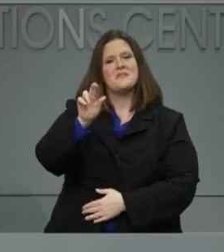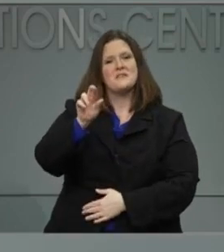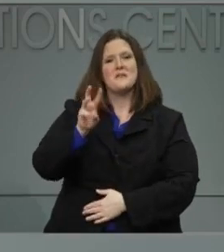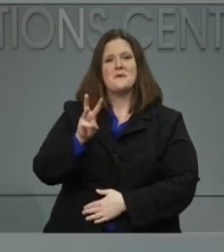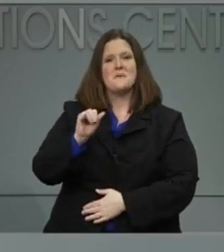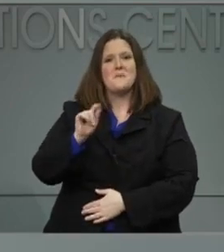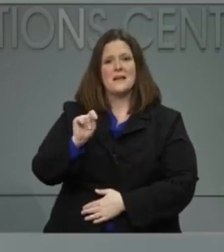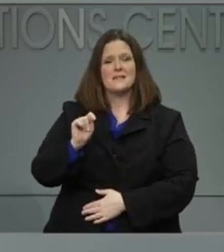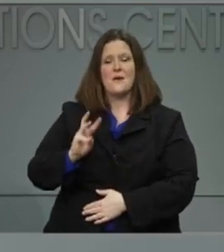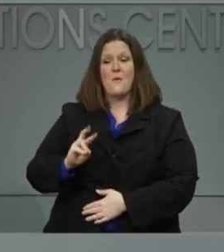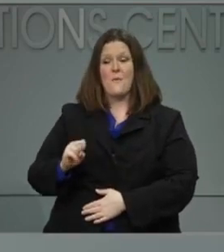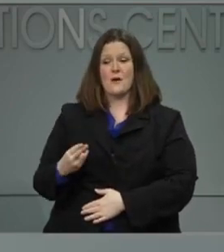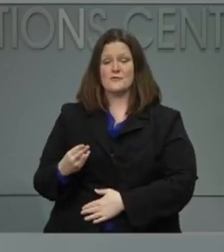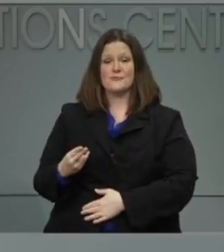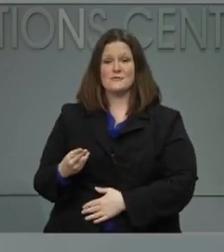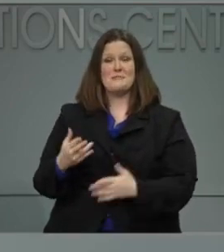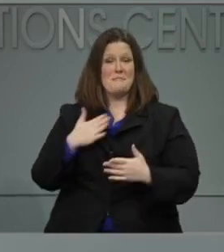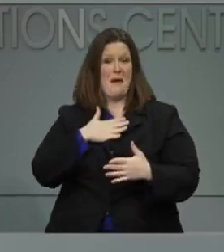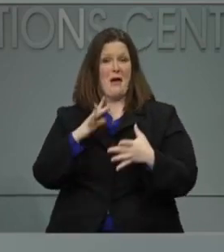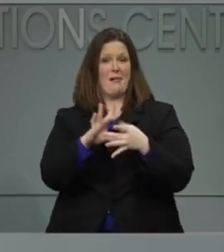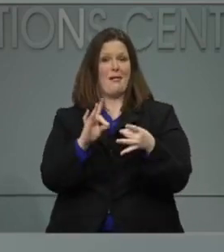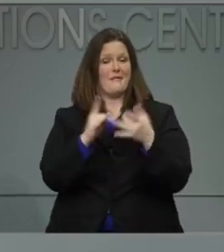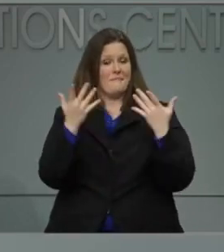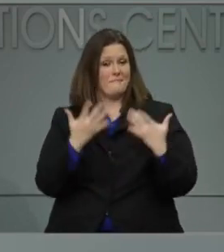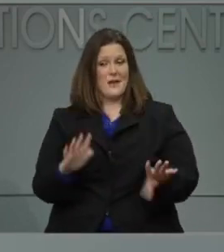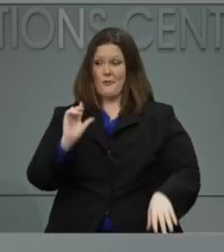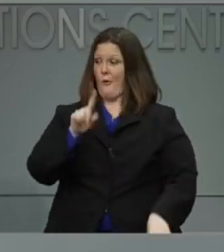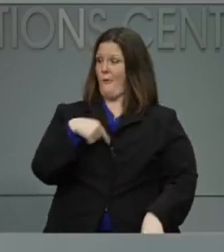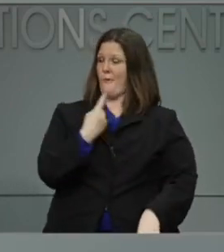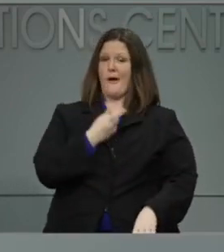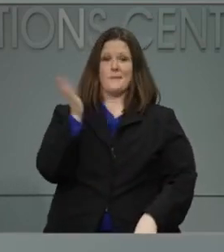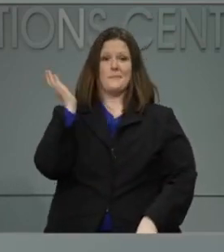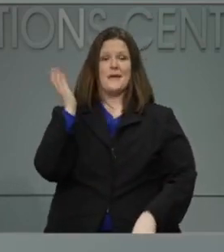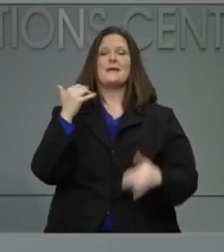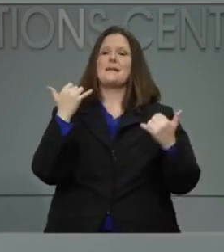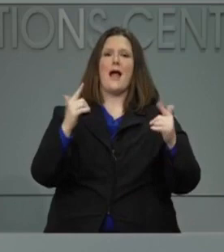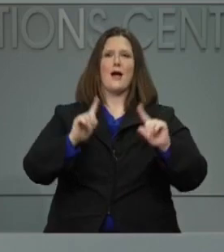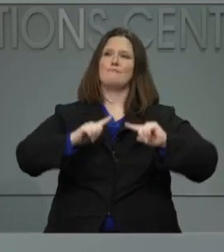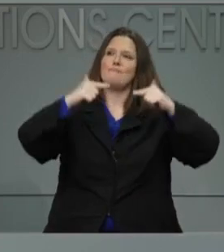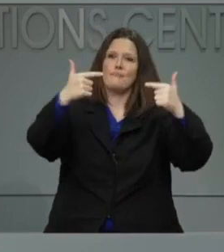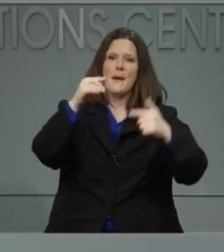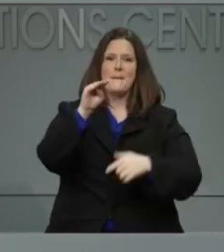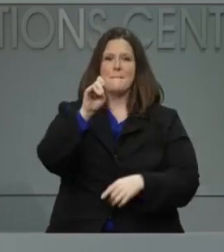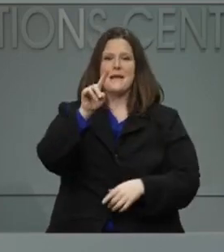just me today, so I'm going to turn it over and open it for questions. Thank you.